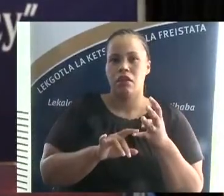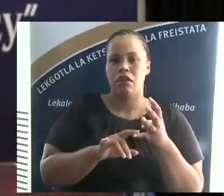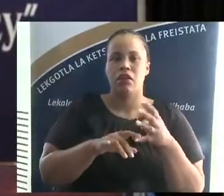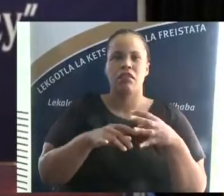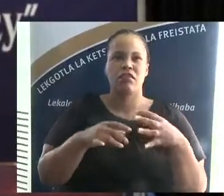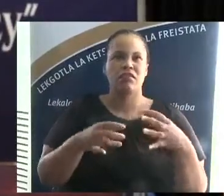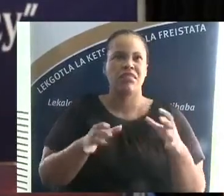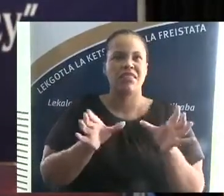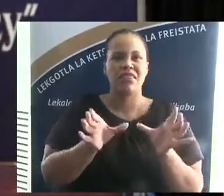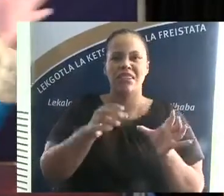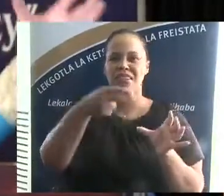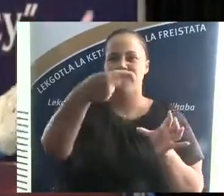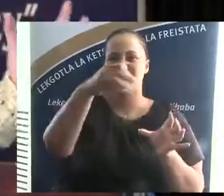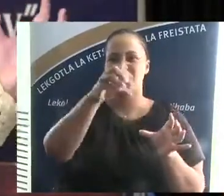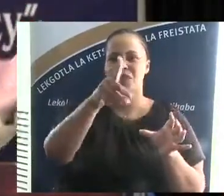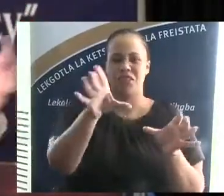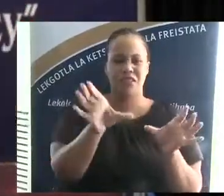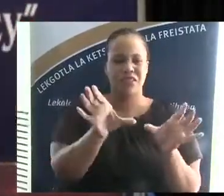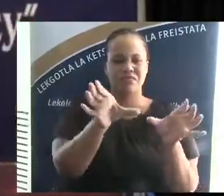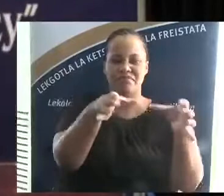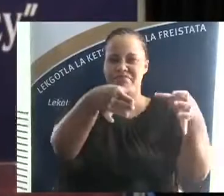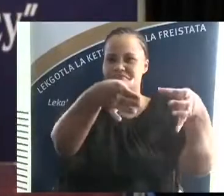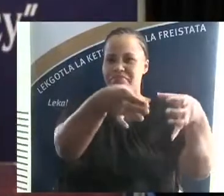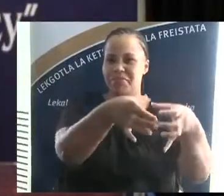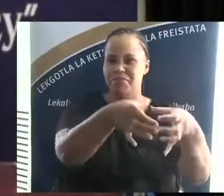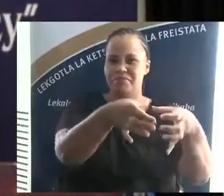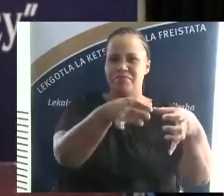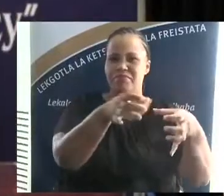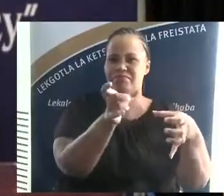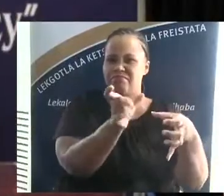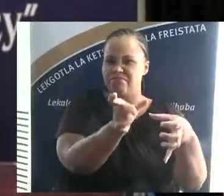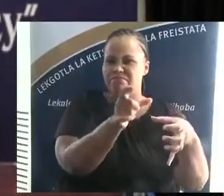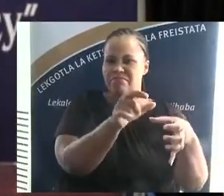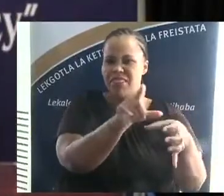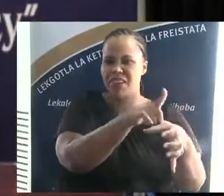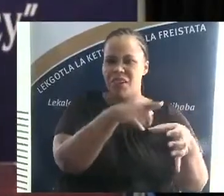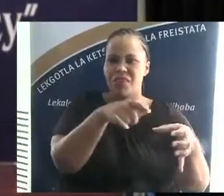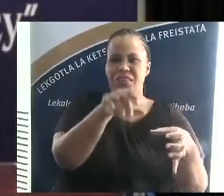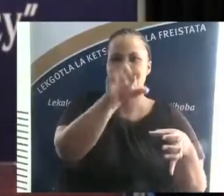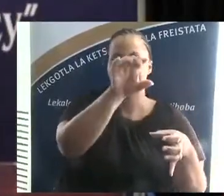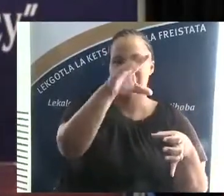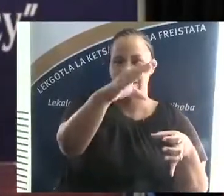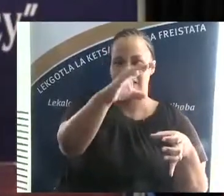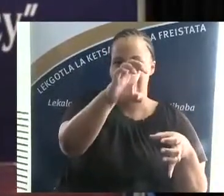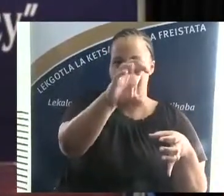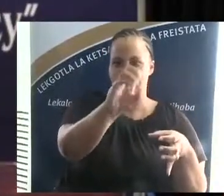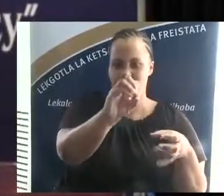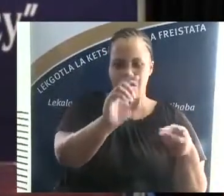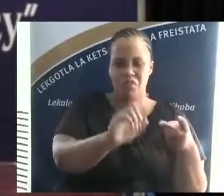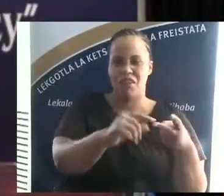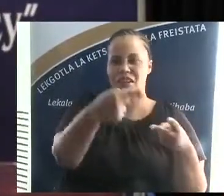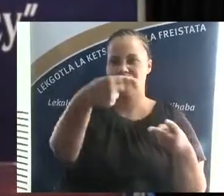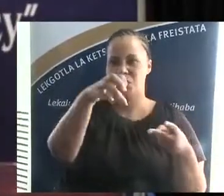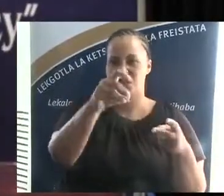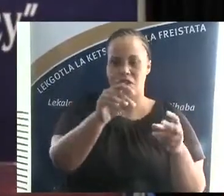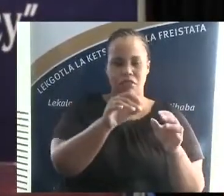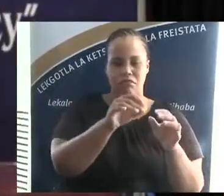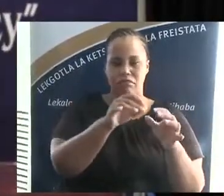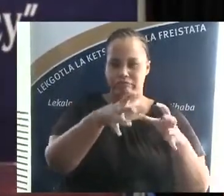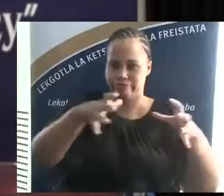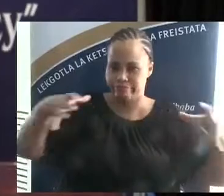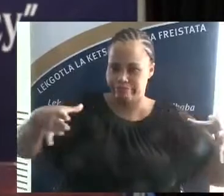of HODs, it's a long acronym. So CEOs, HODs all sit in that forum on a technical